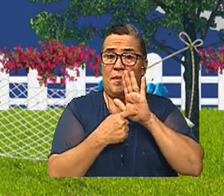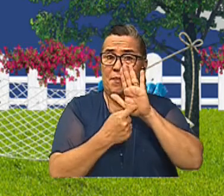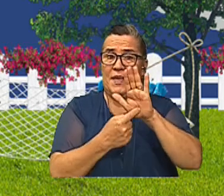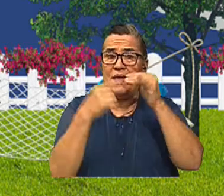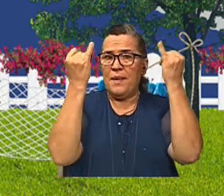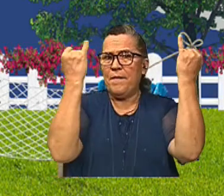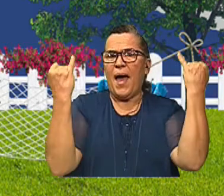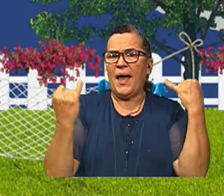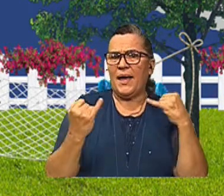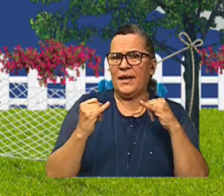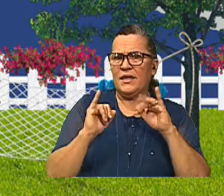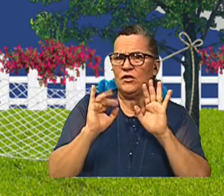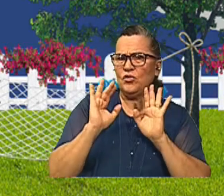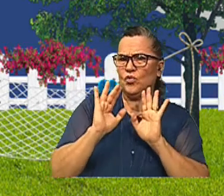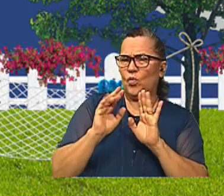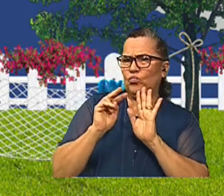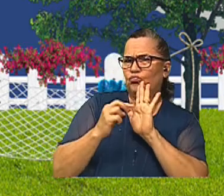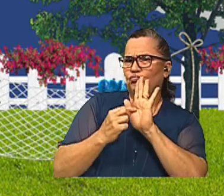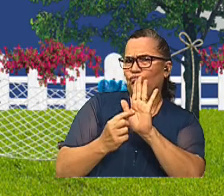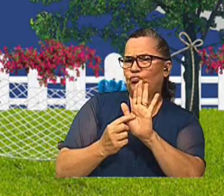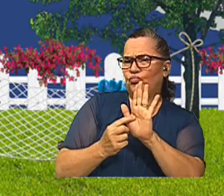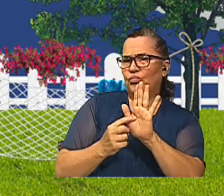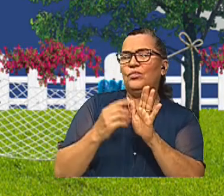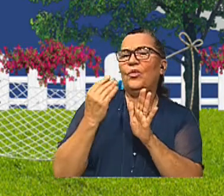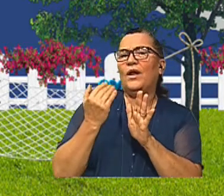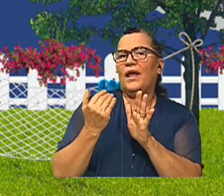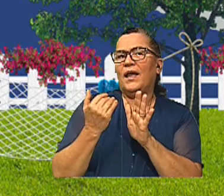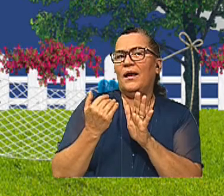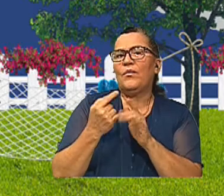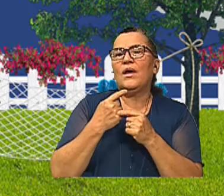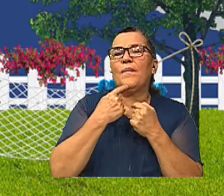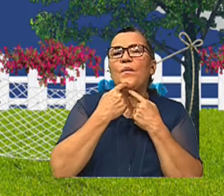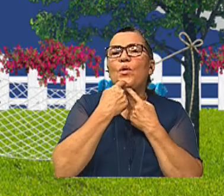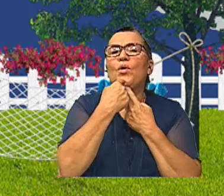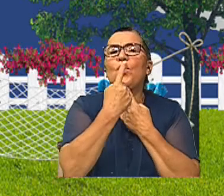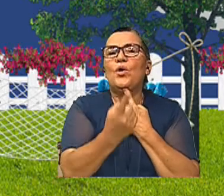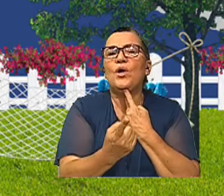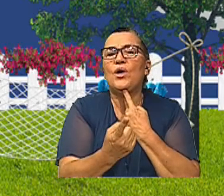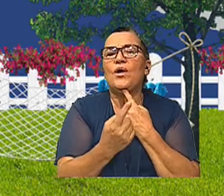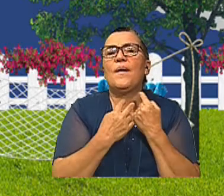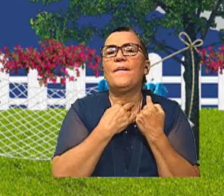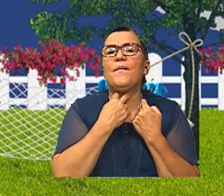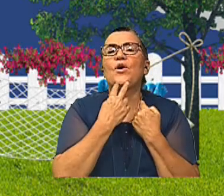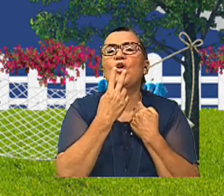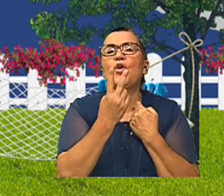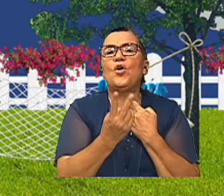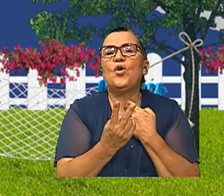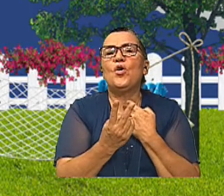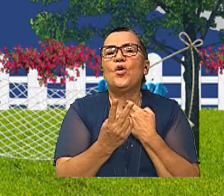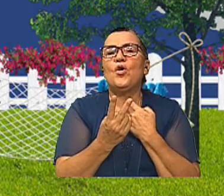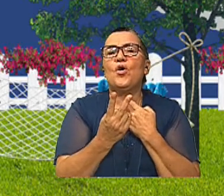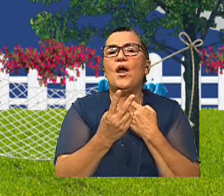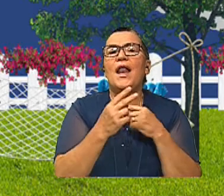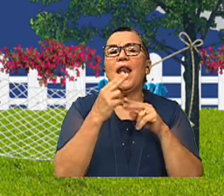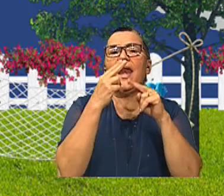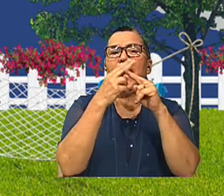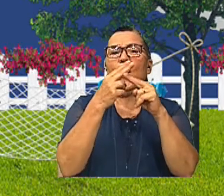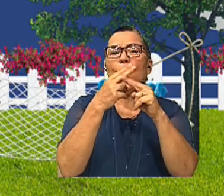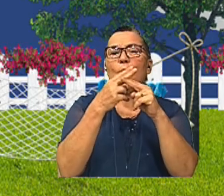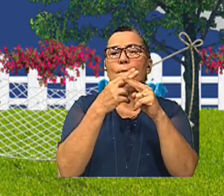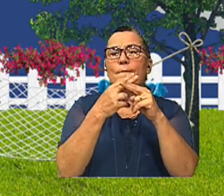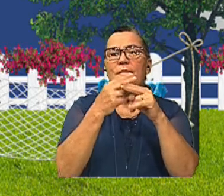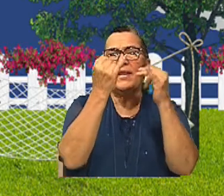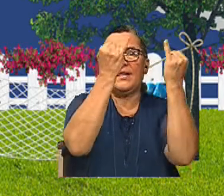images, and I'm going to pronounce the name of the images or the name of